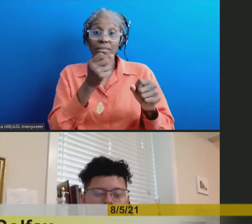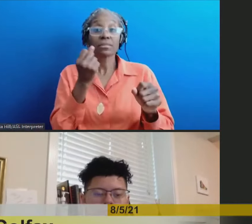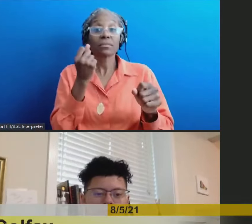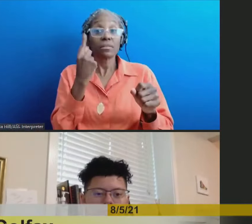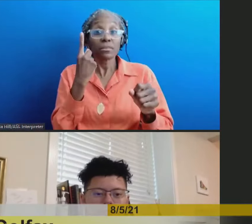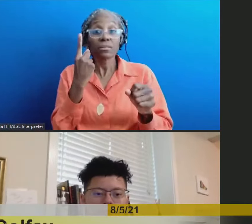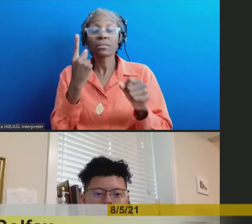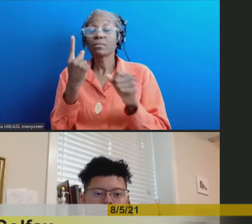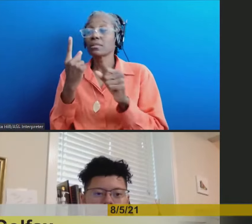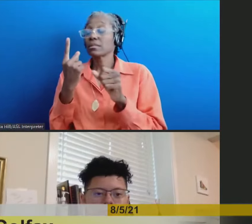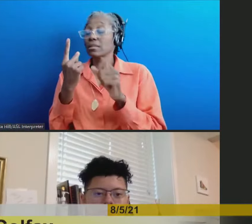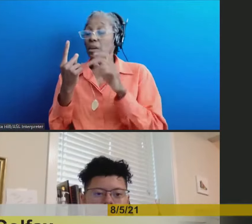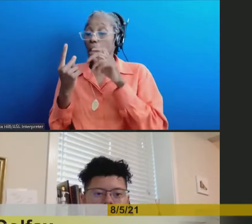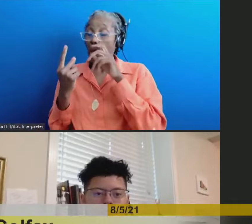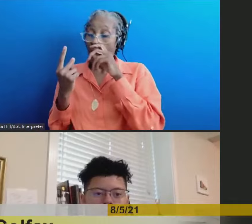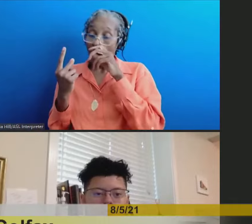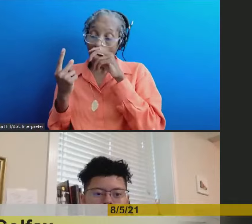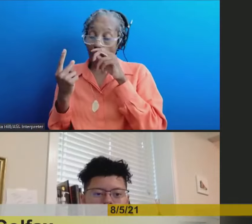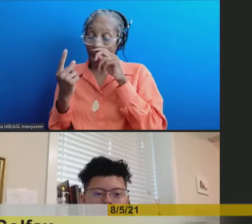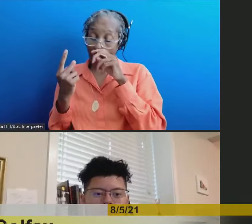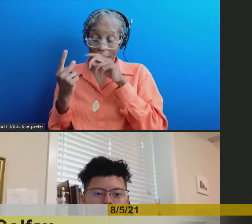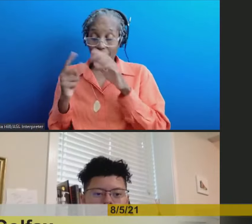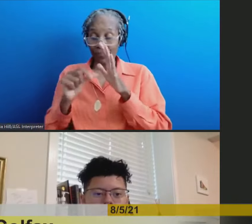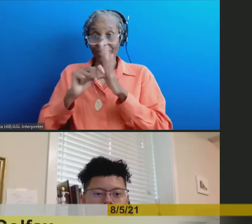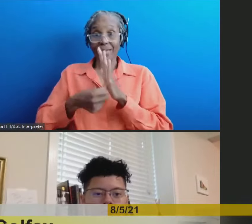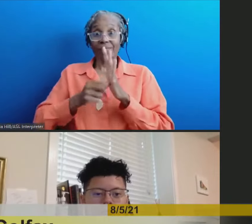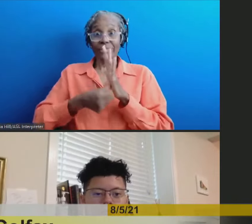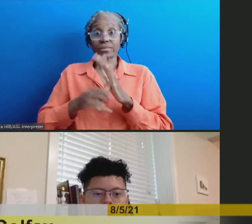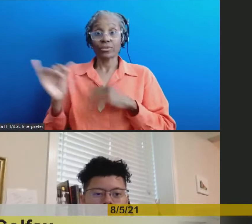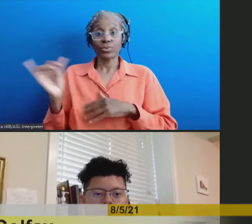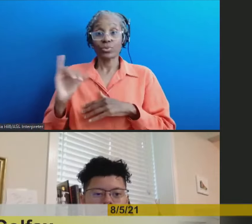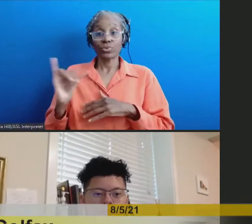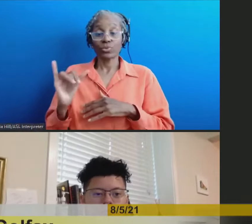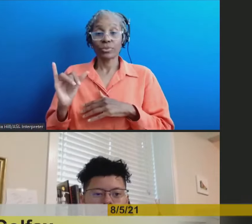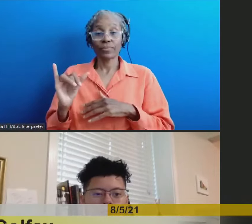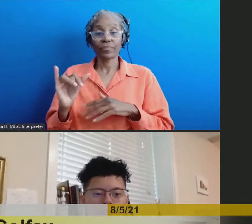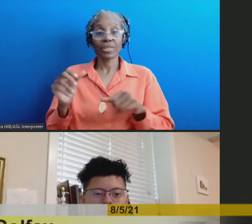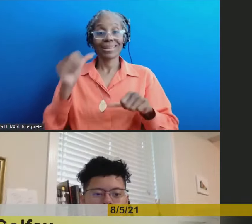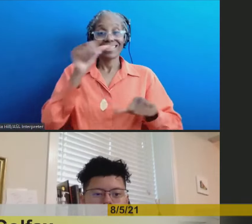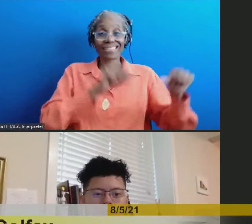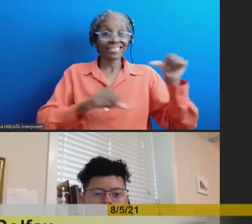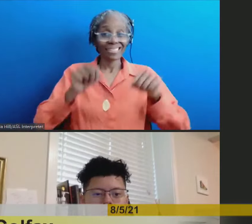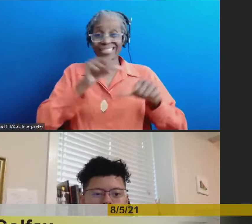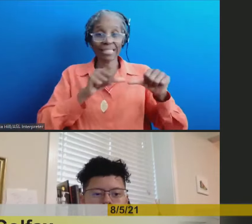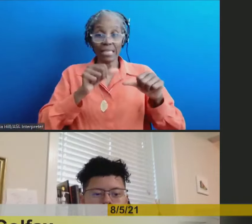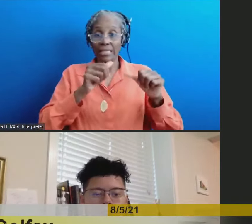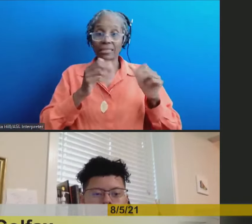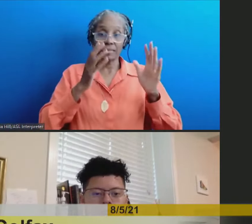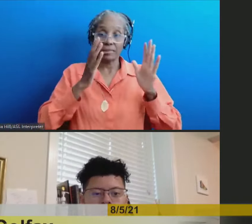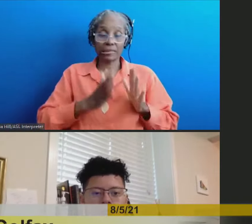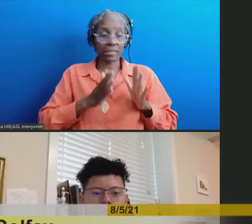to emphasize that scientists have been studying these